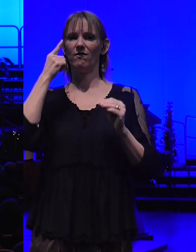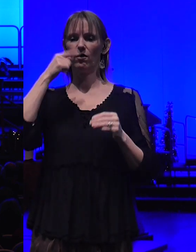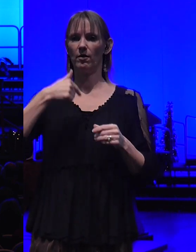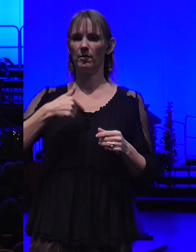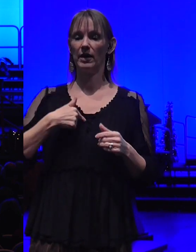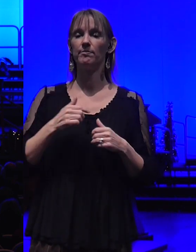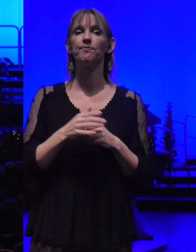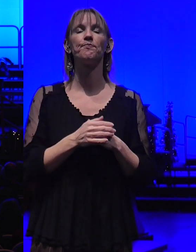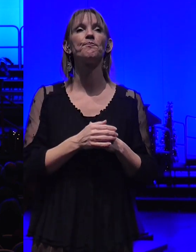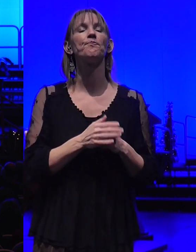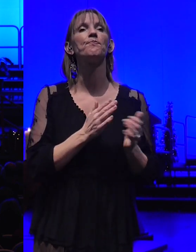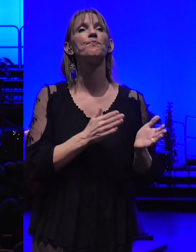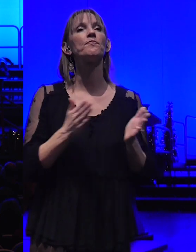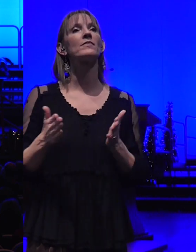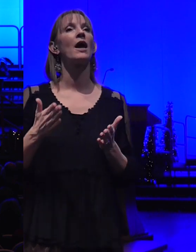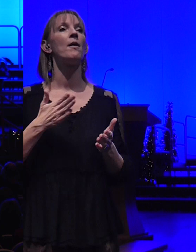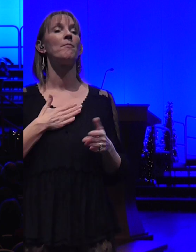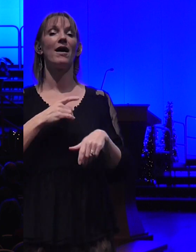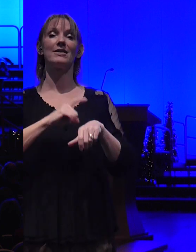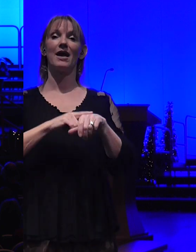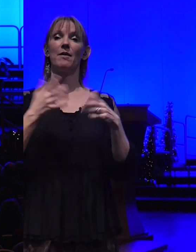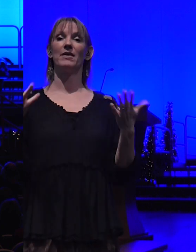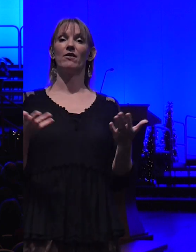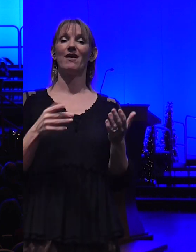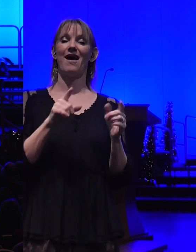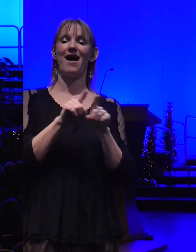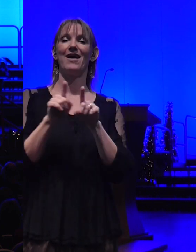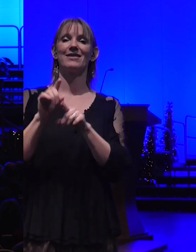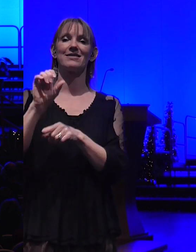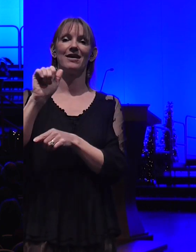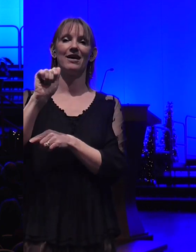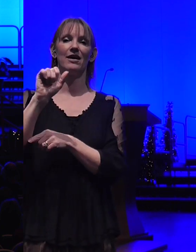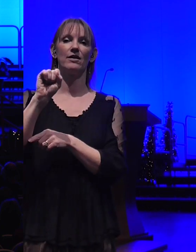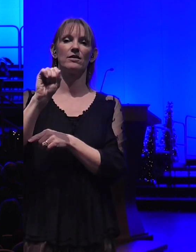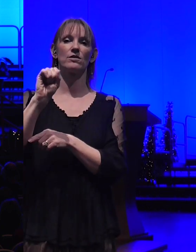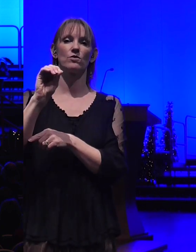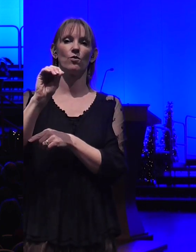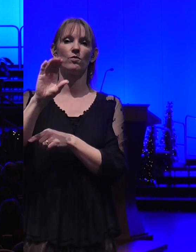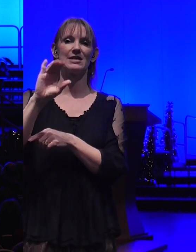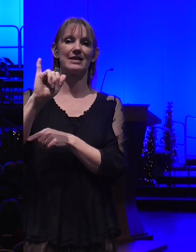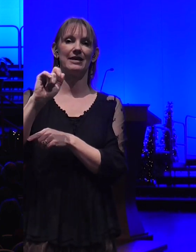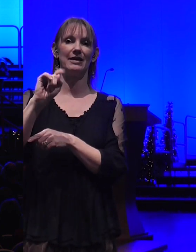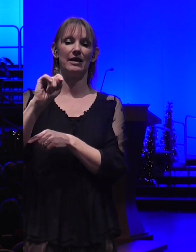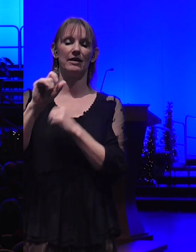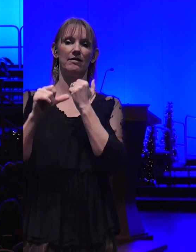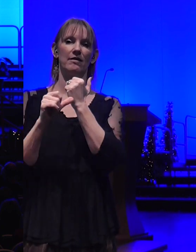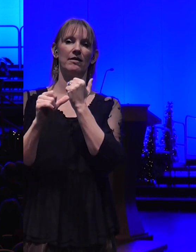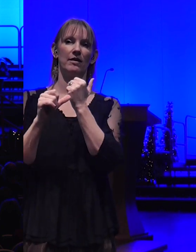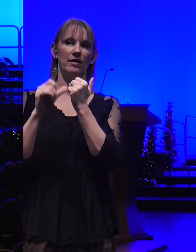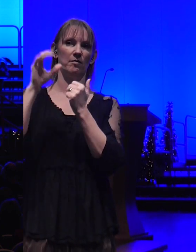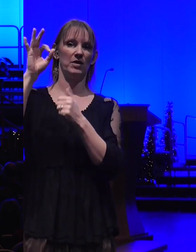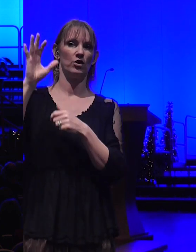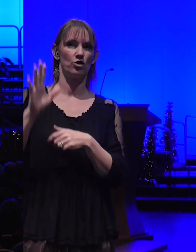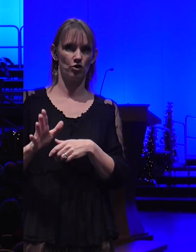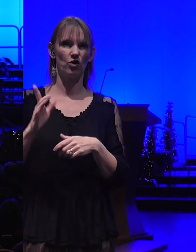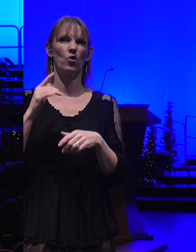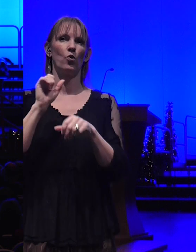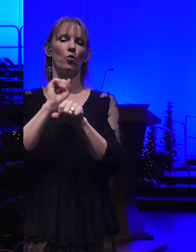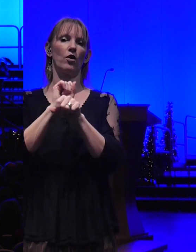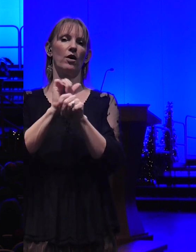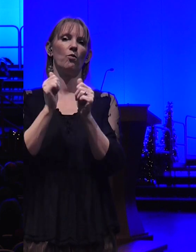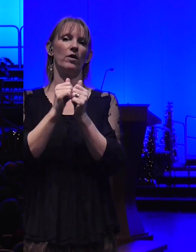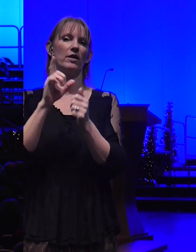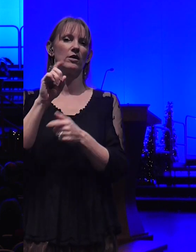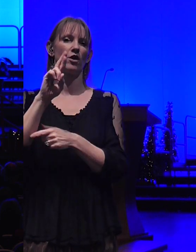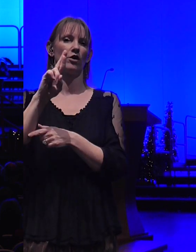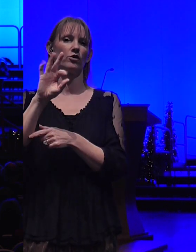In my time here as an associate minister, working in support of my beloved mentor, Dr. Fred